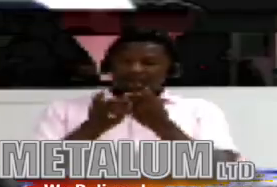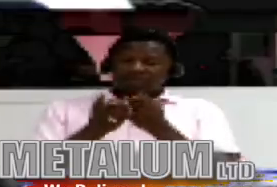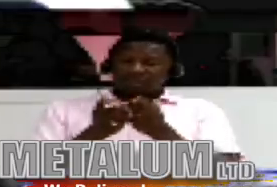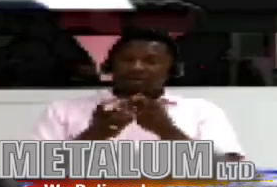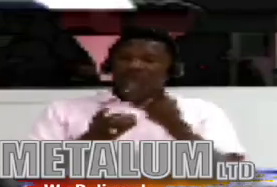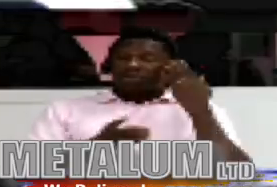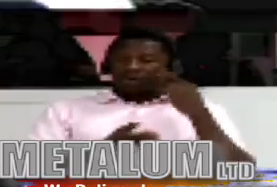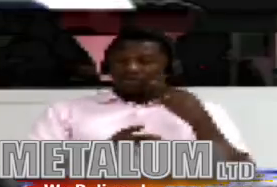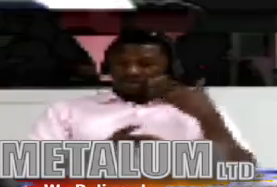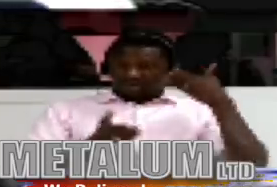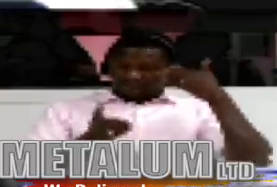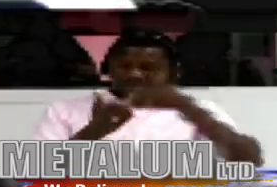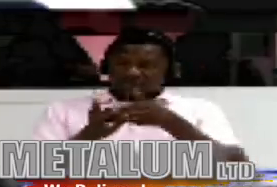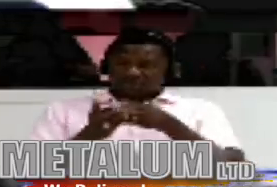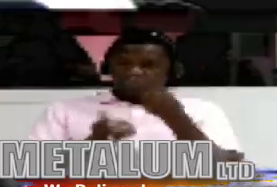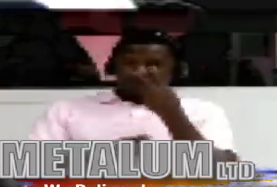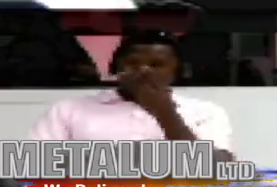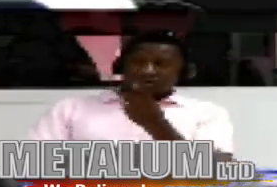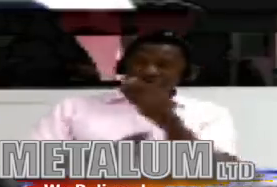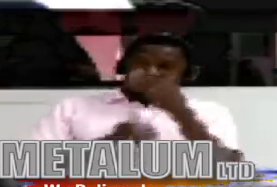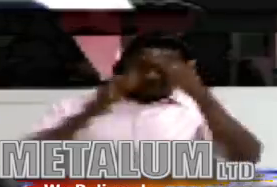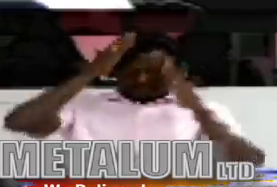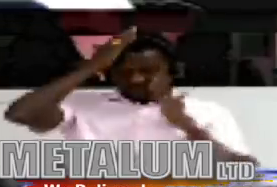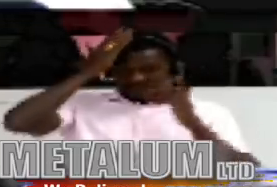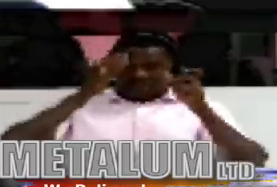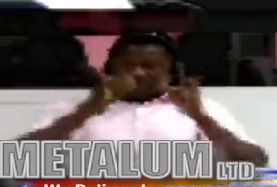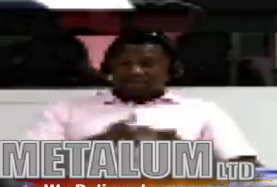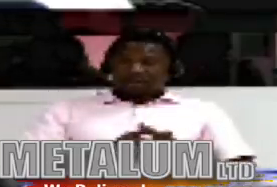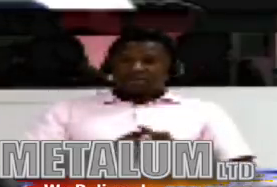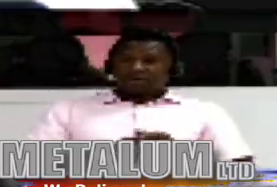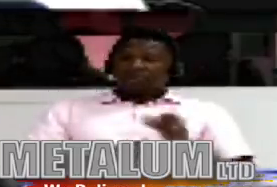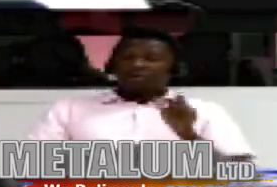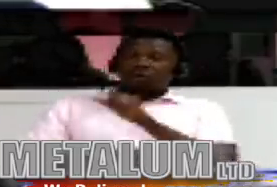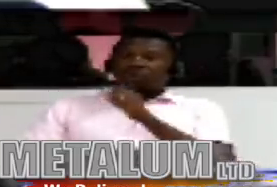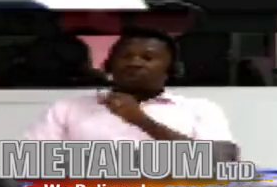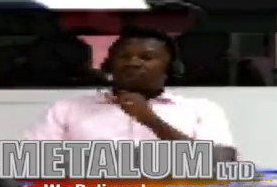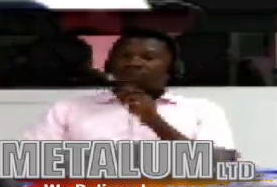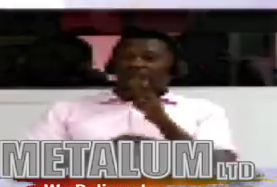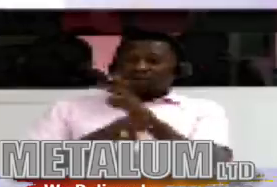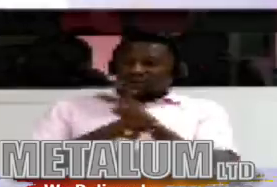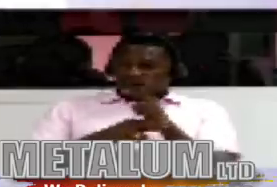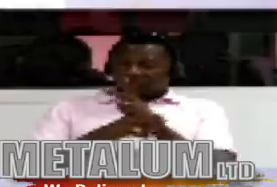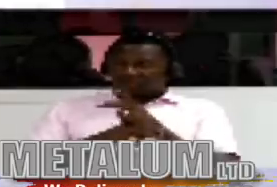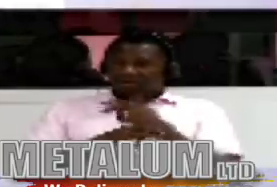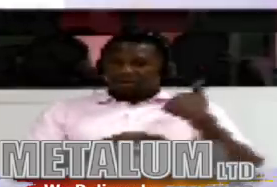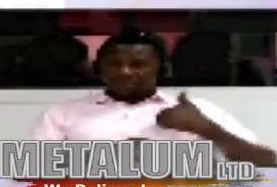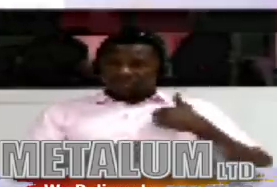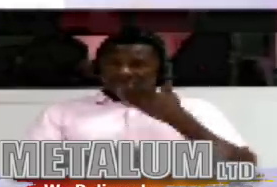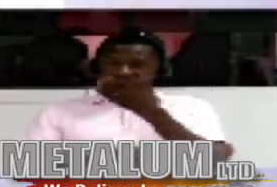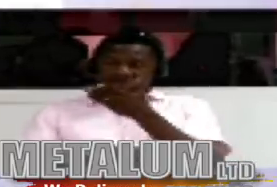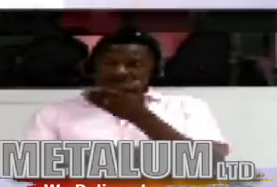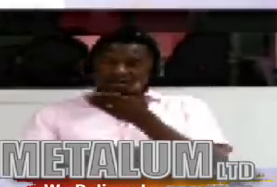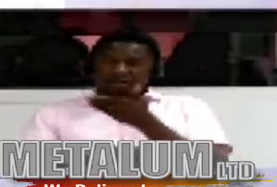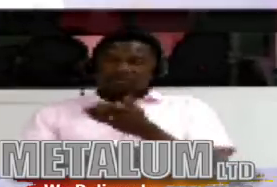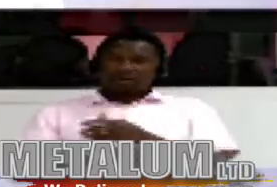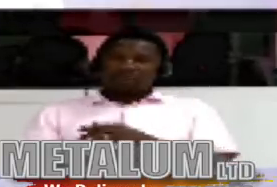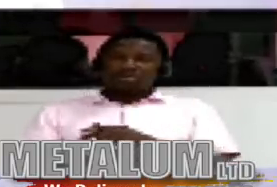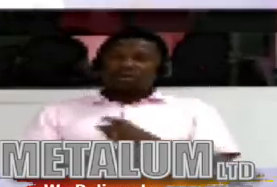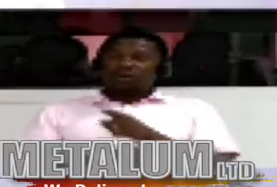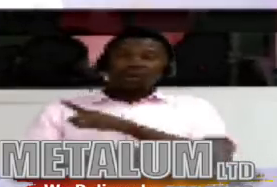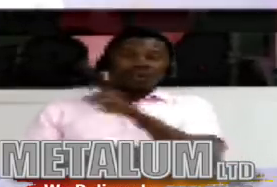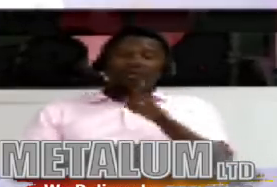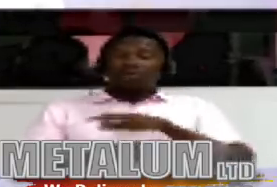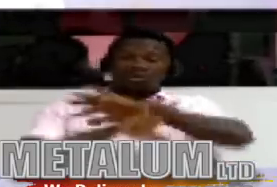you got there, you saw soldiers. Were there any other security personnel present? All soldiers. They were